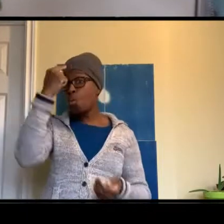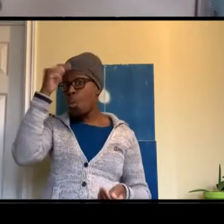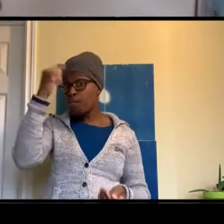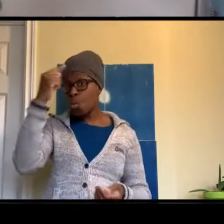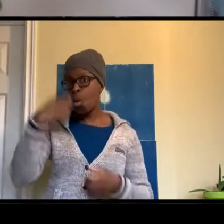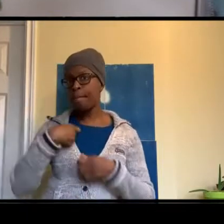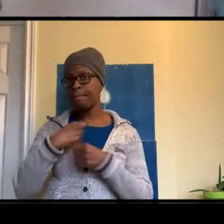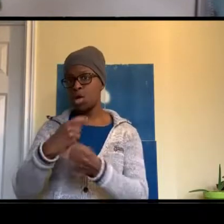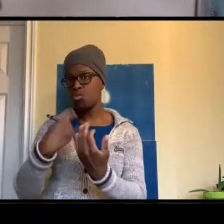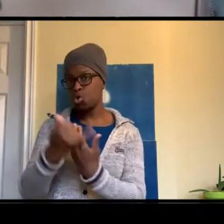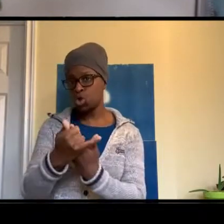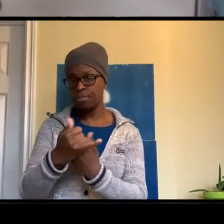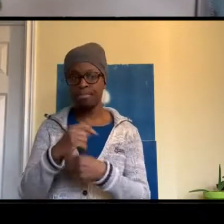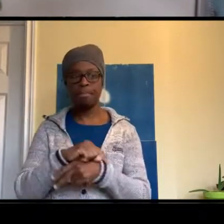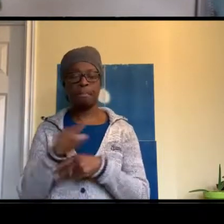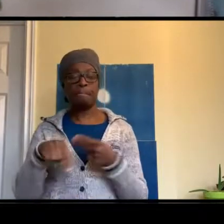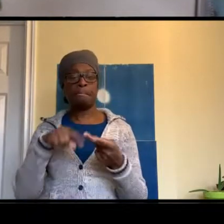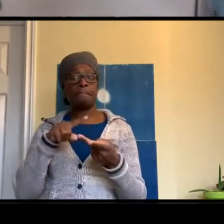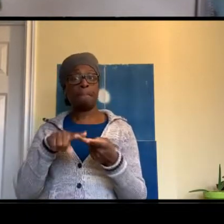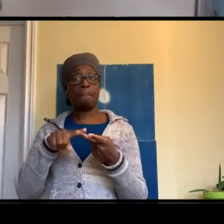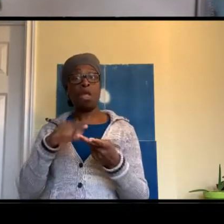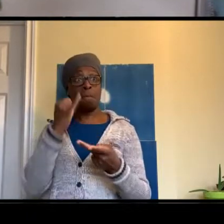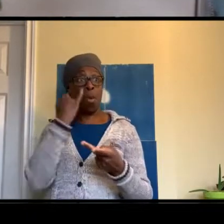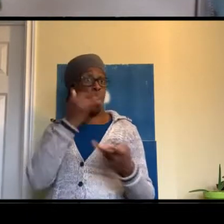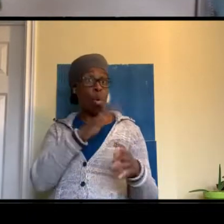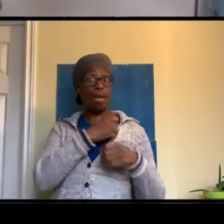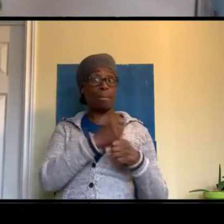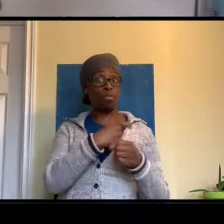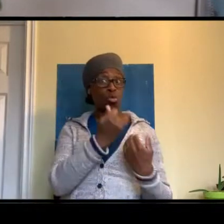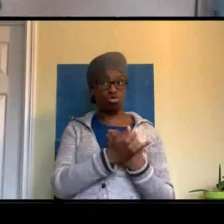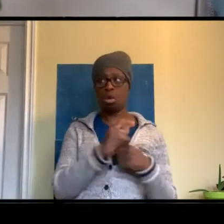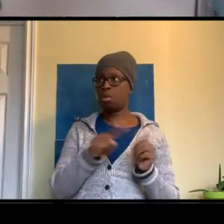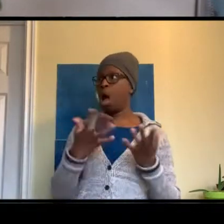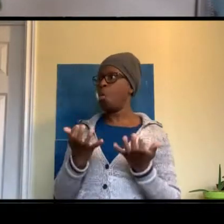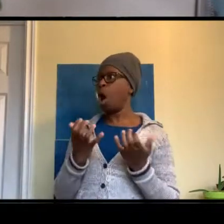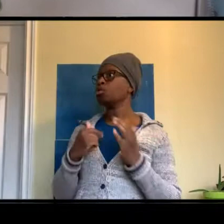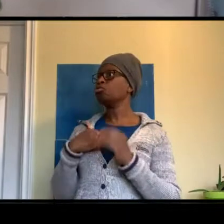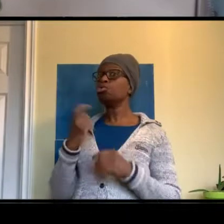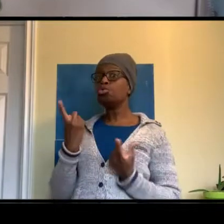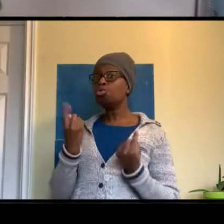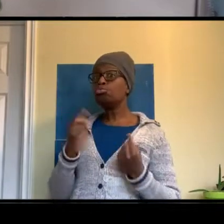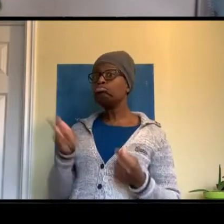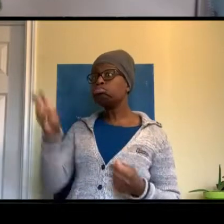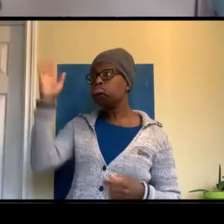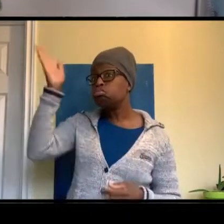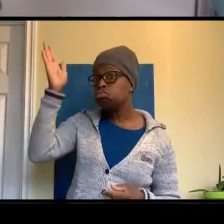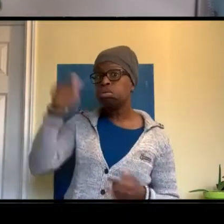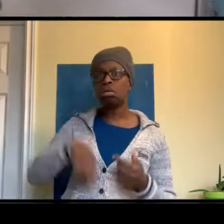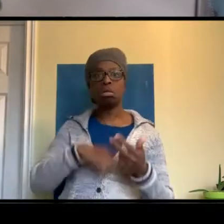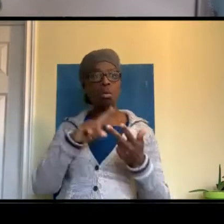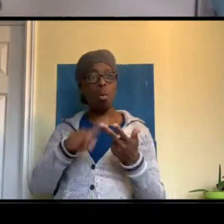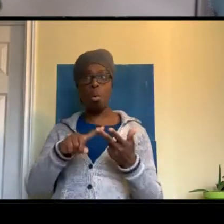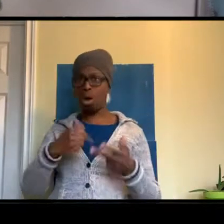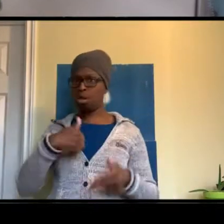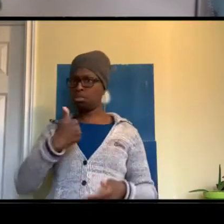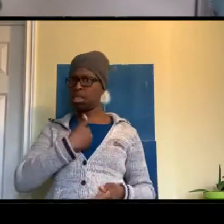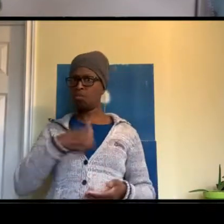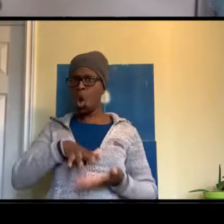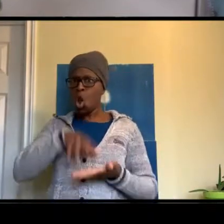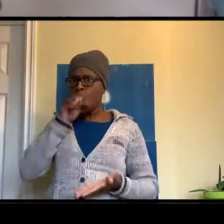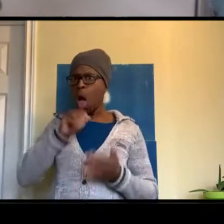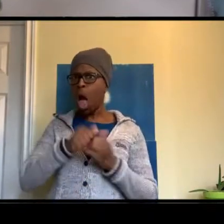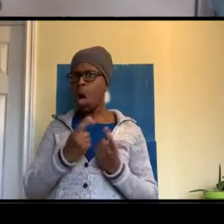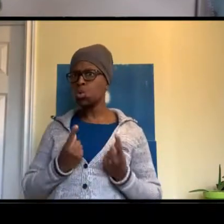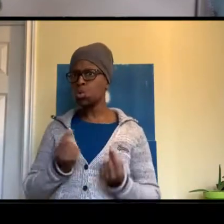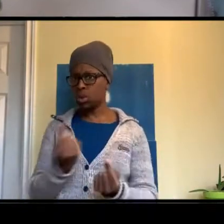$5,000 for presentation, or $5,000 for professional development. And individuals versus group, this is a fun fact